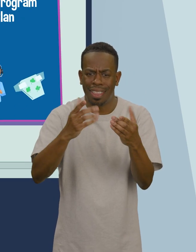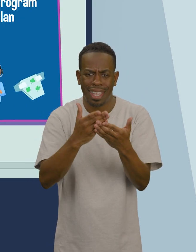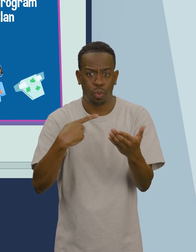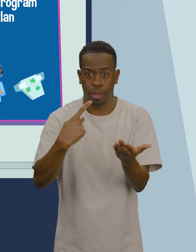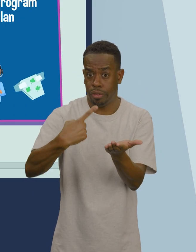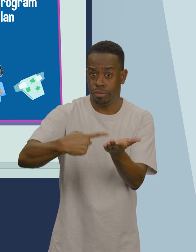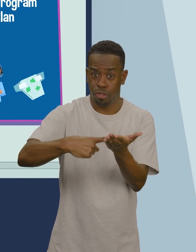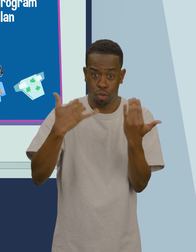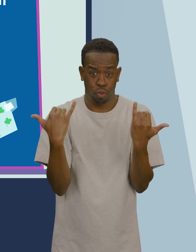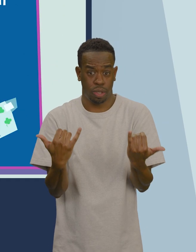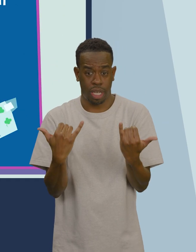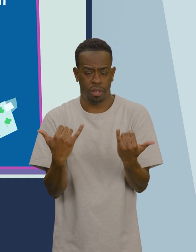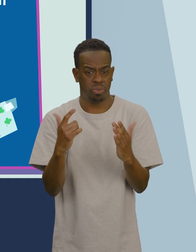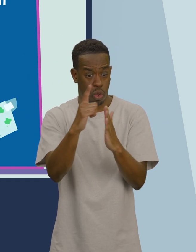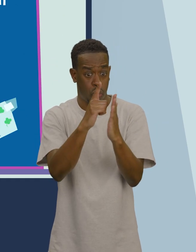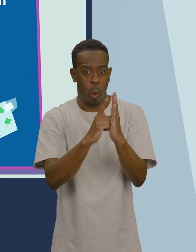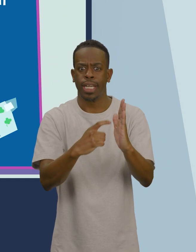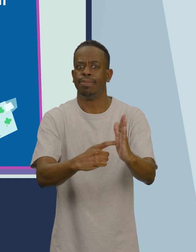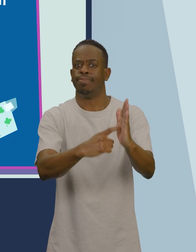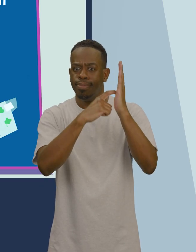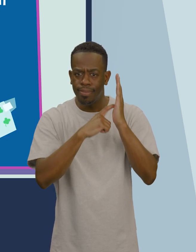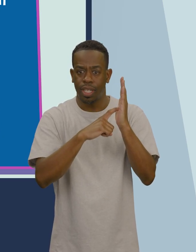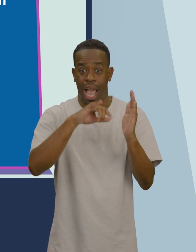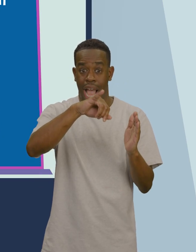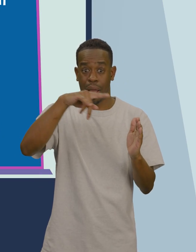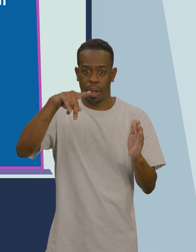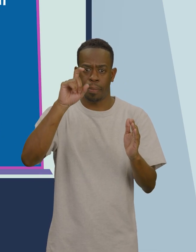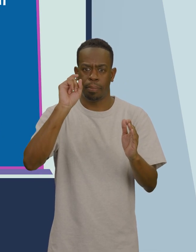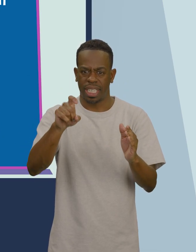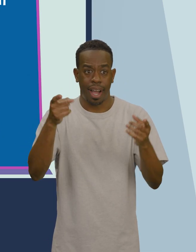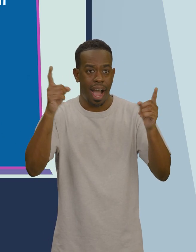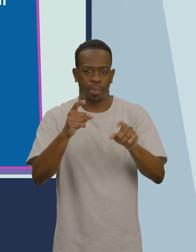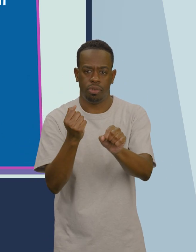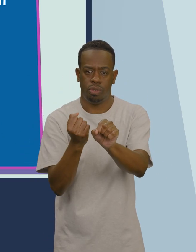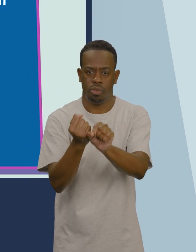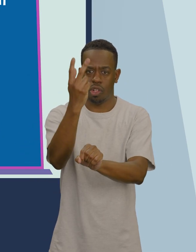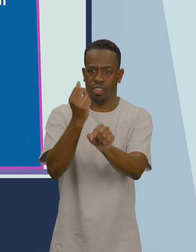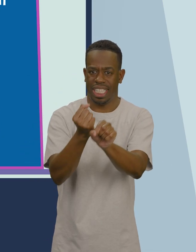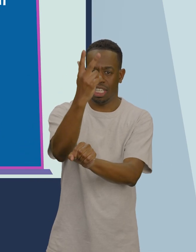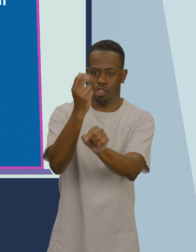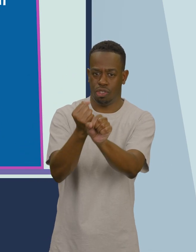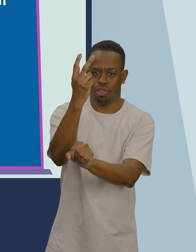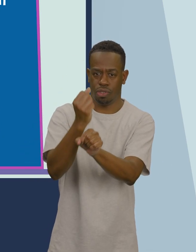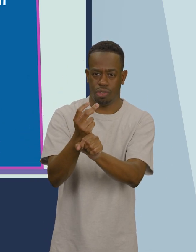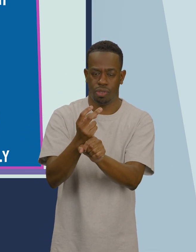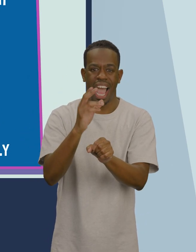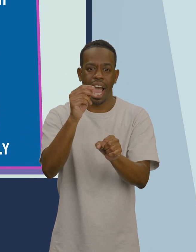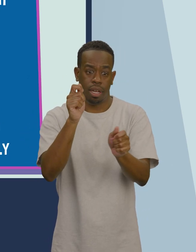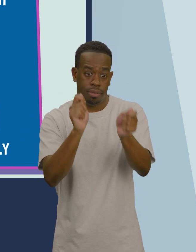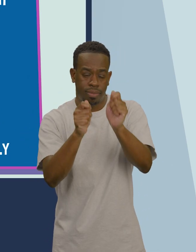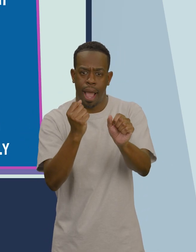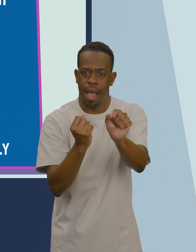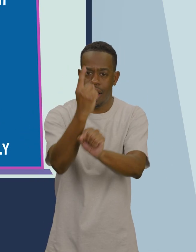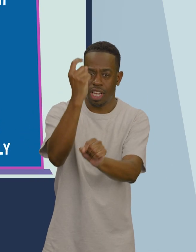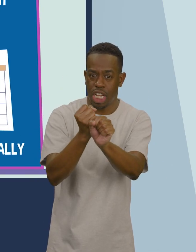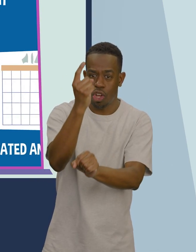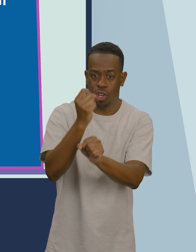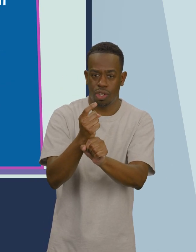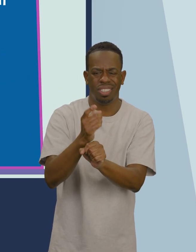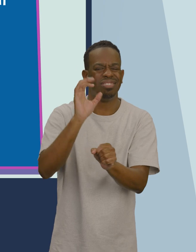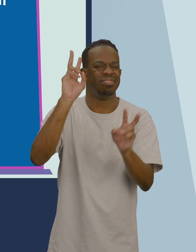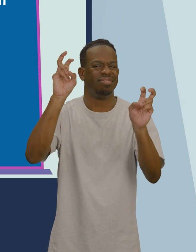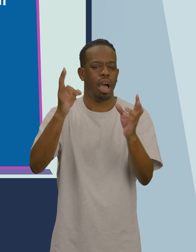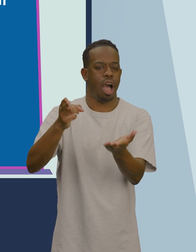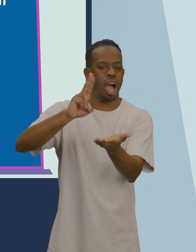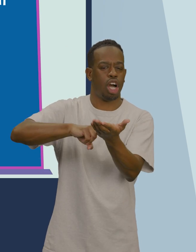we have talked about here today. The law requires that people have an IPP meeting at least once every 3 years, and it is updated annually. The